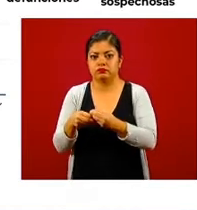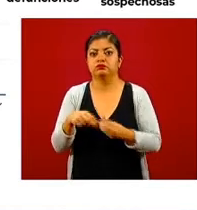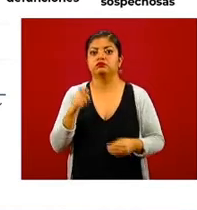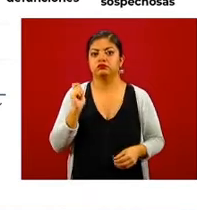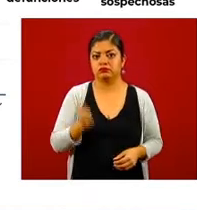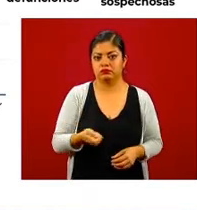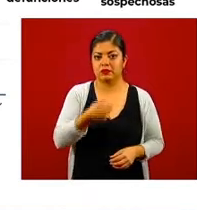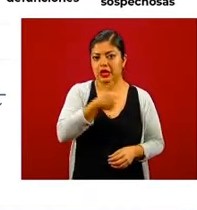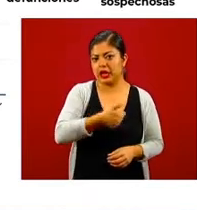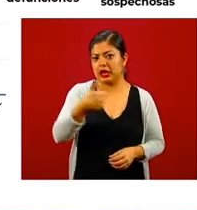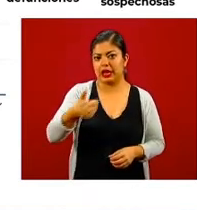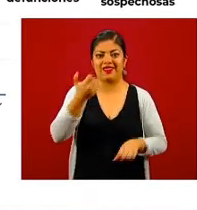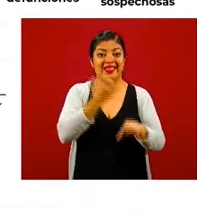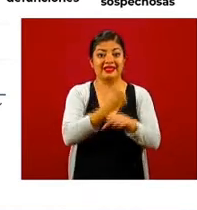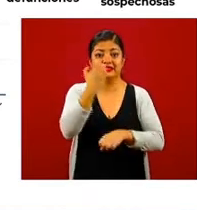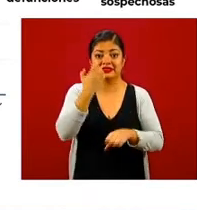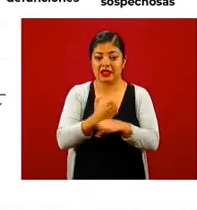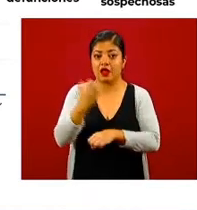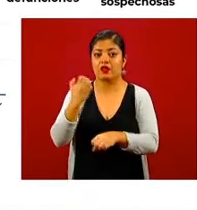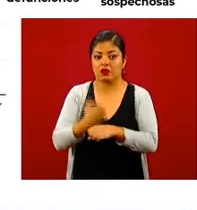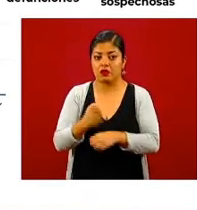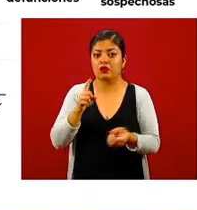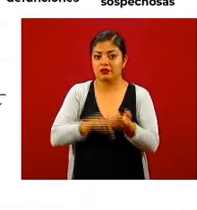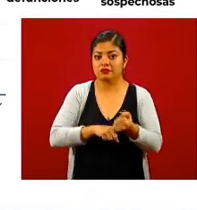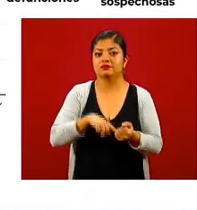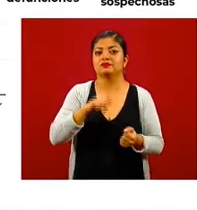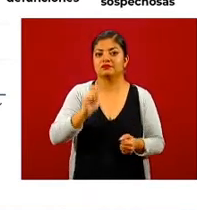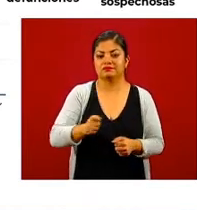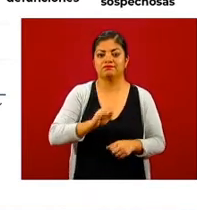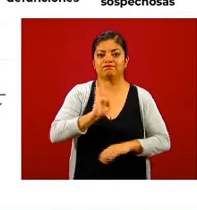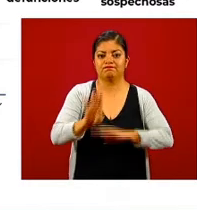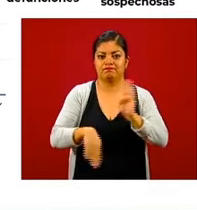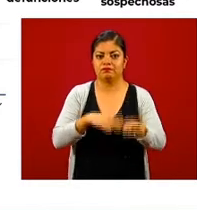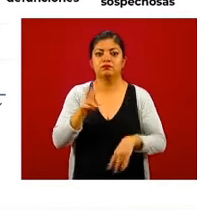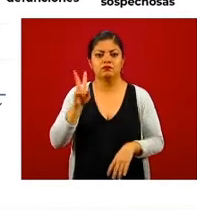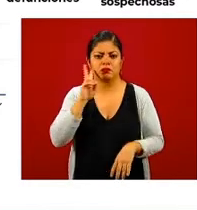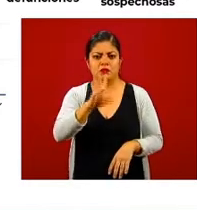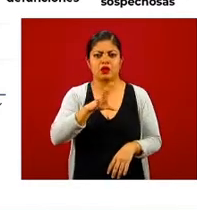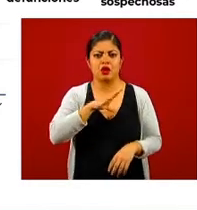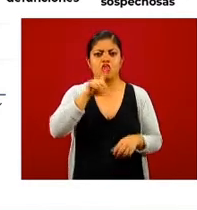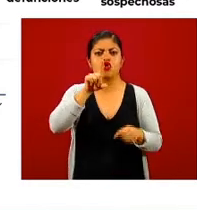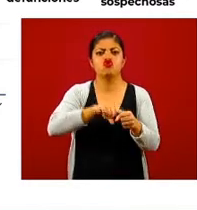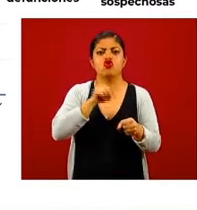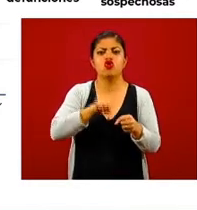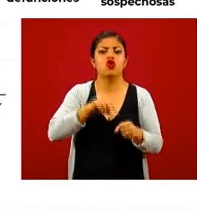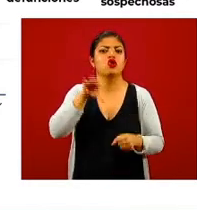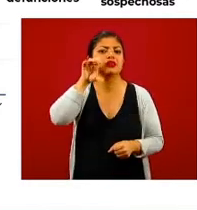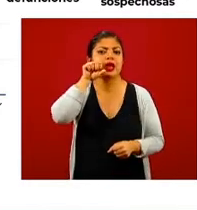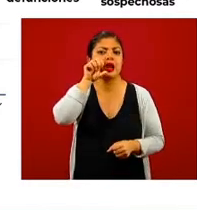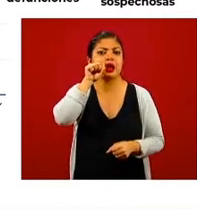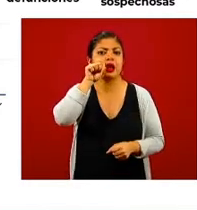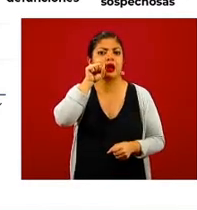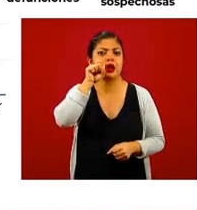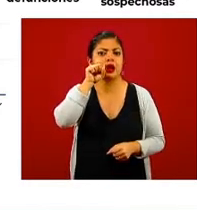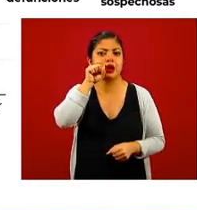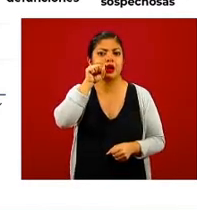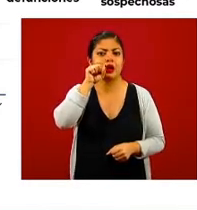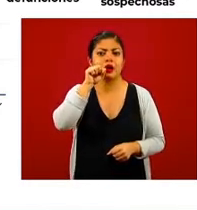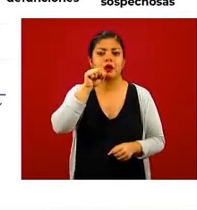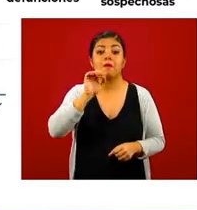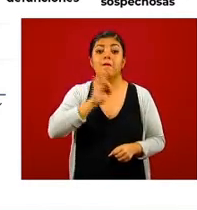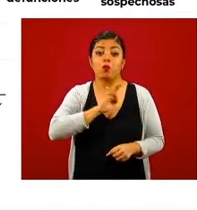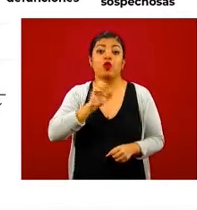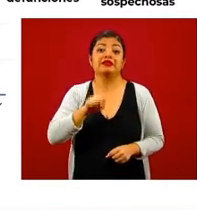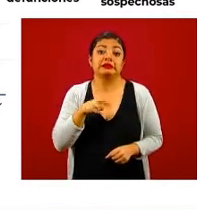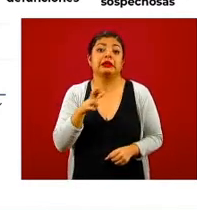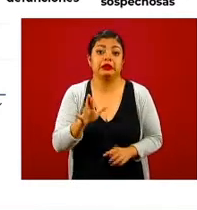7,633 cases. And we can see how these are distributed here over state, whichever state they died in.